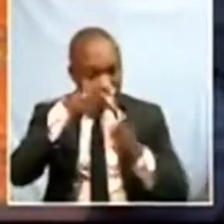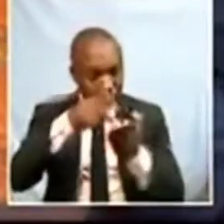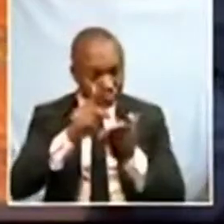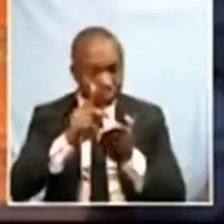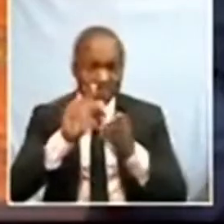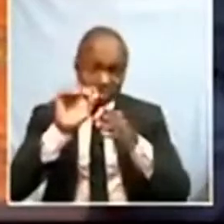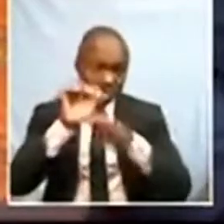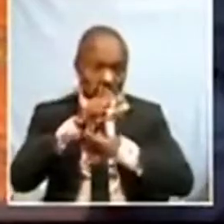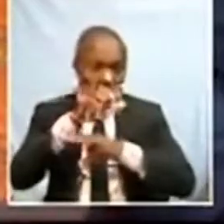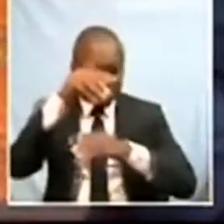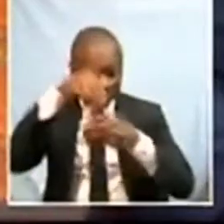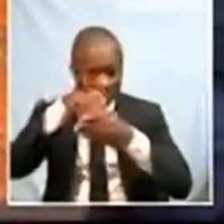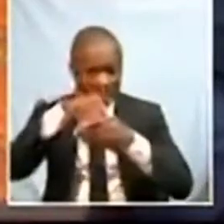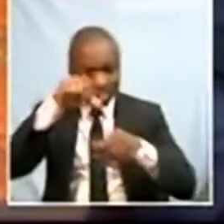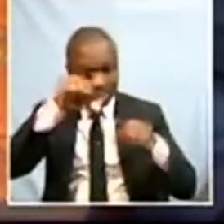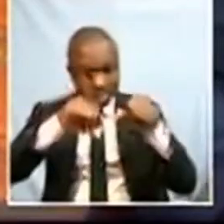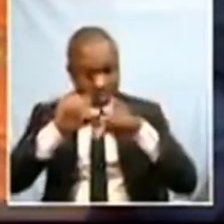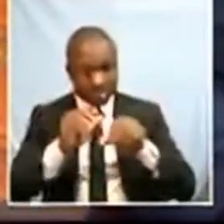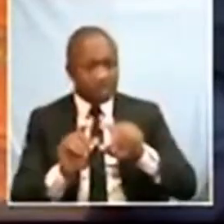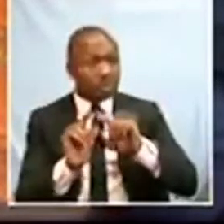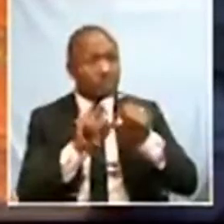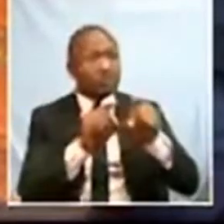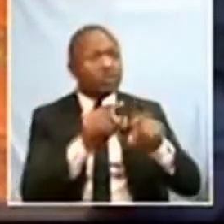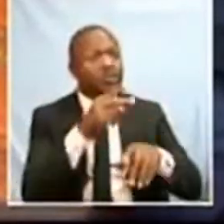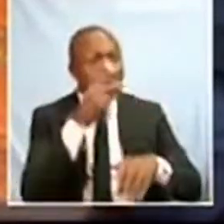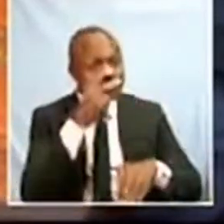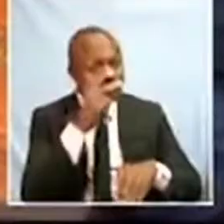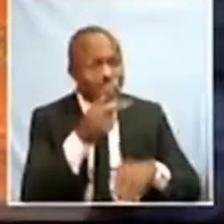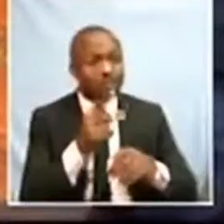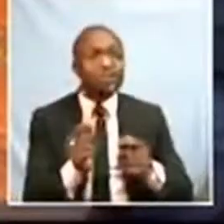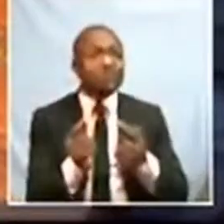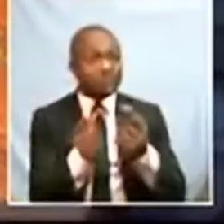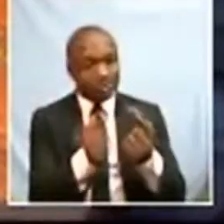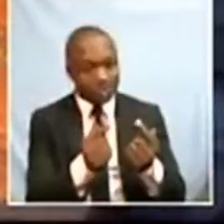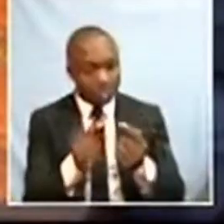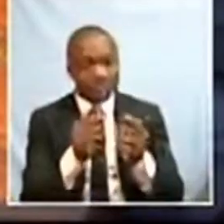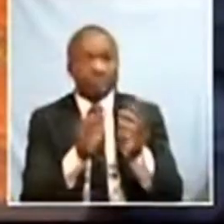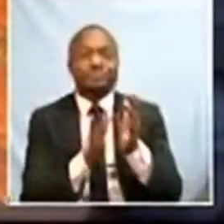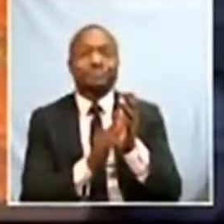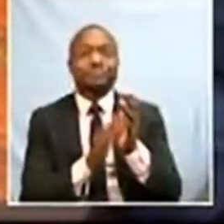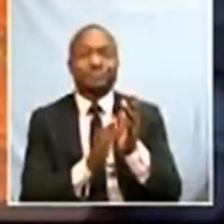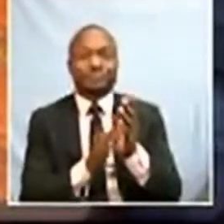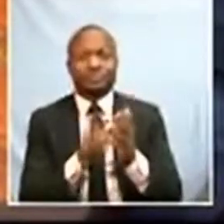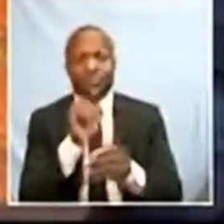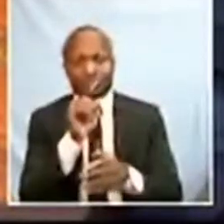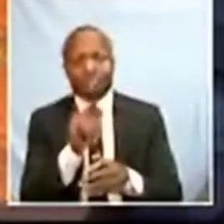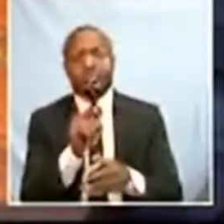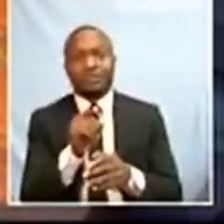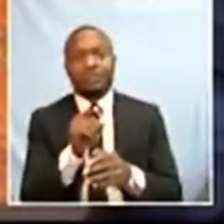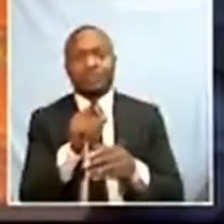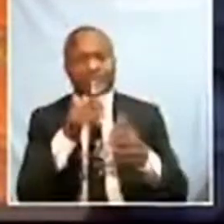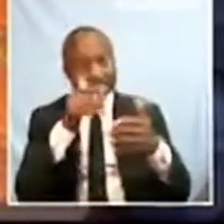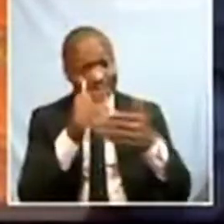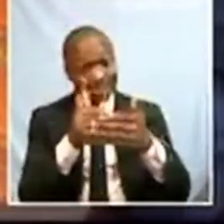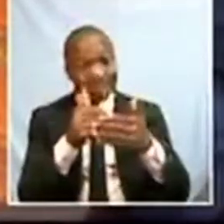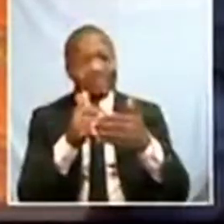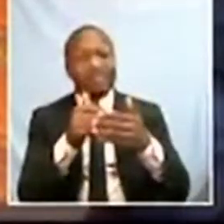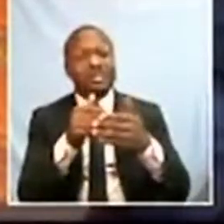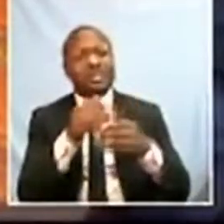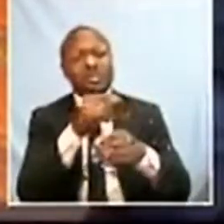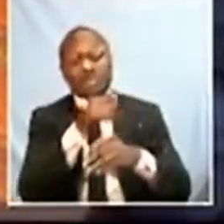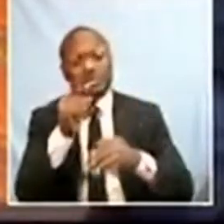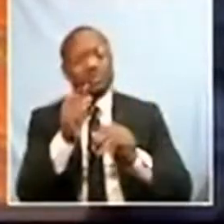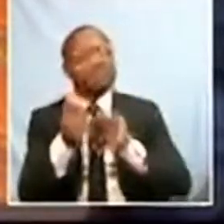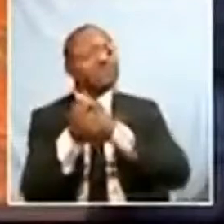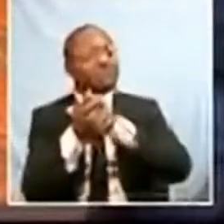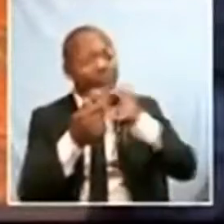the internal auditor to go and check the situation at the school for those that are within reach. For those that are far, Chair, in